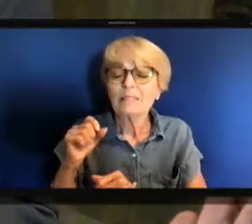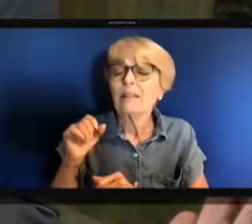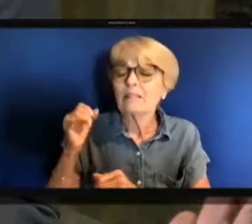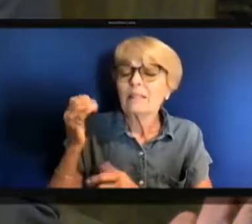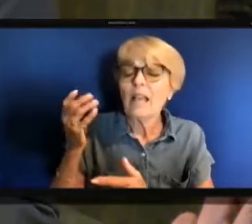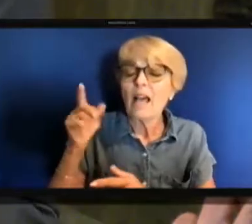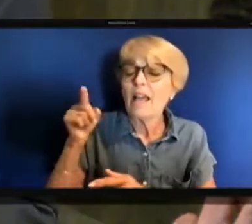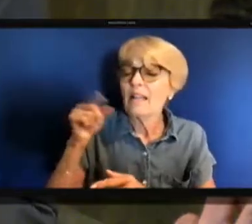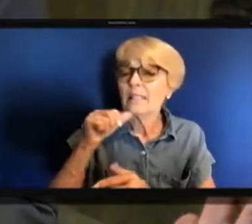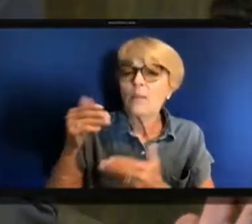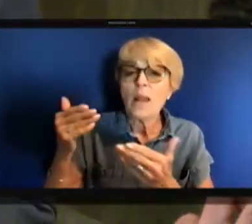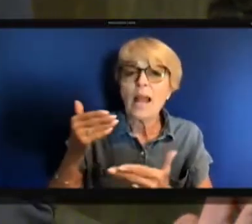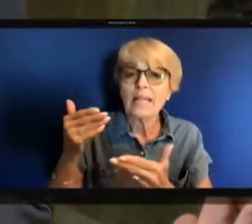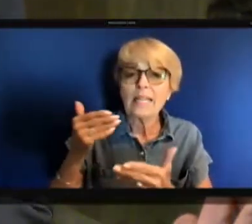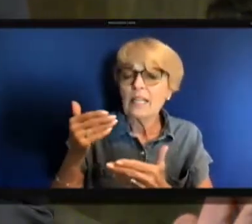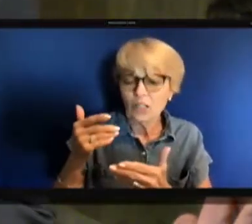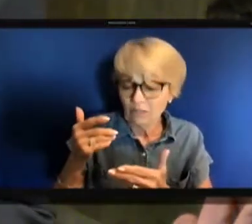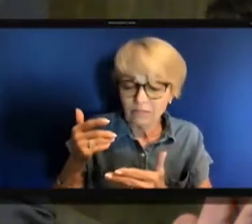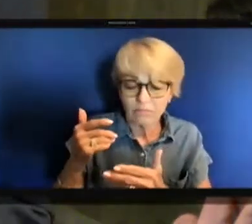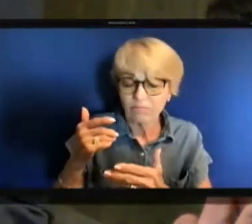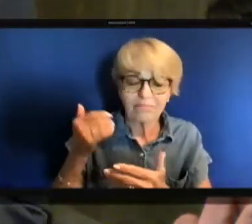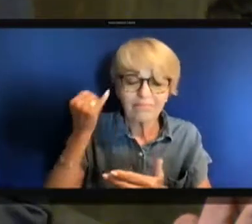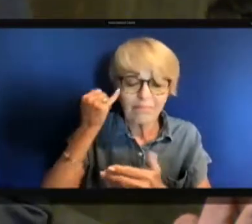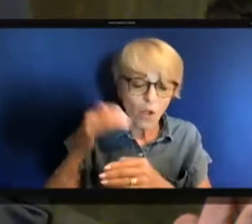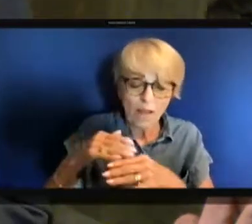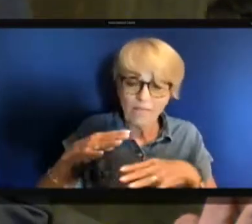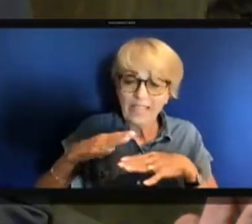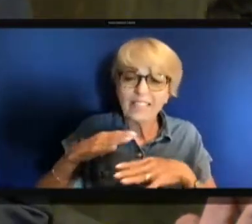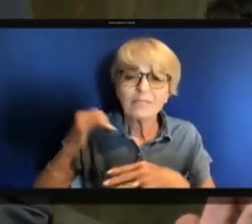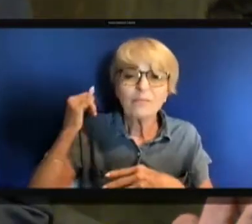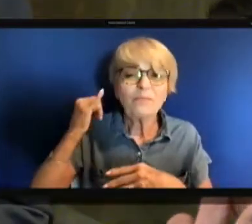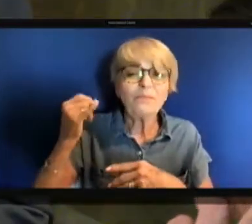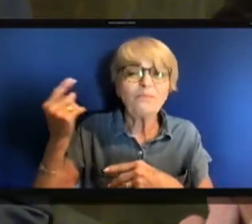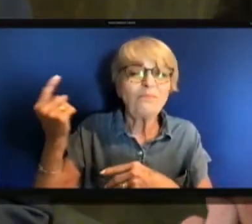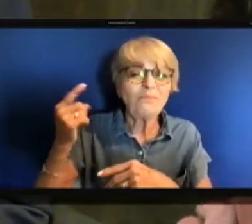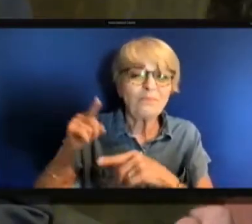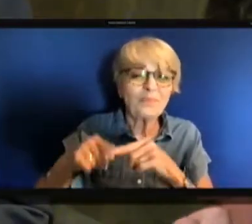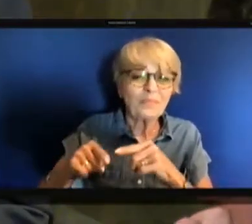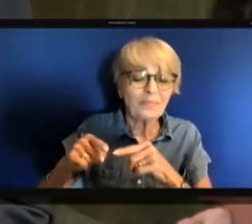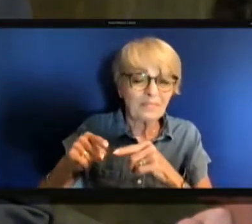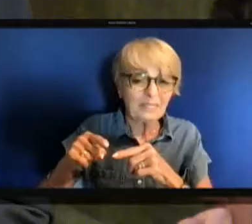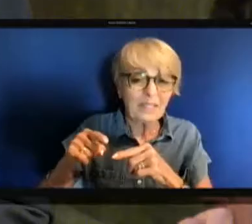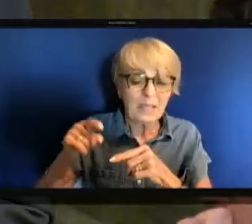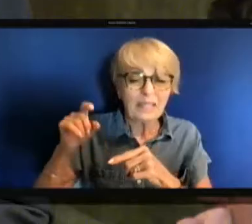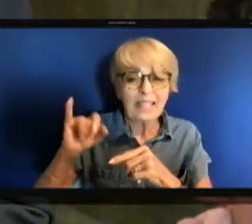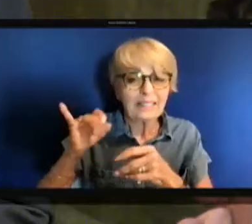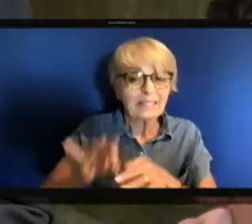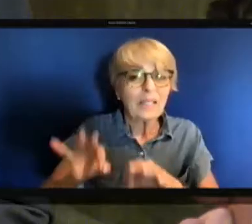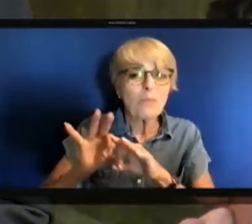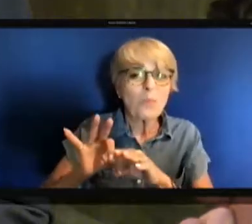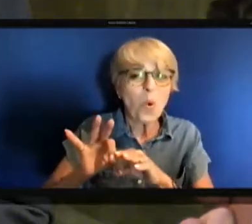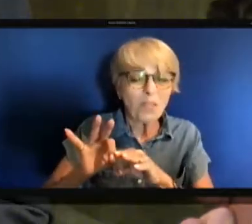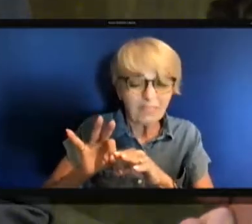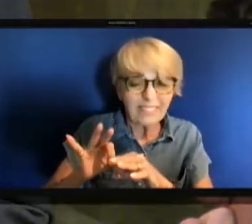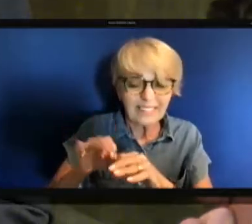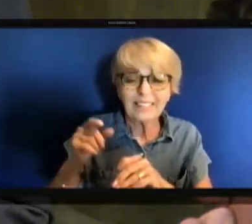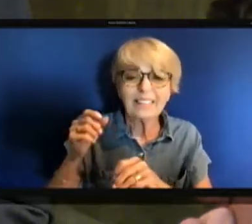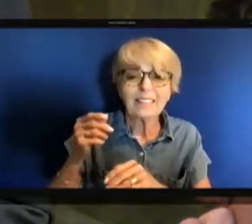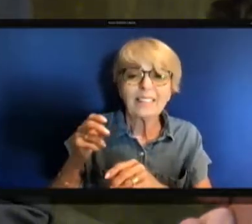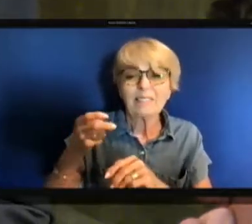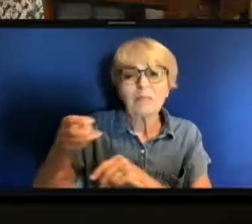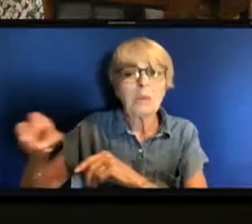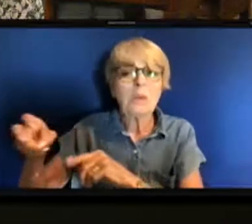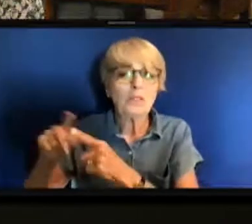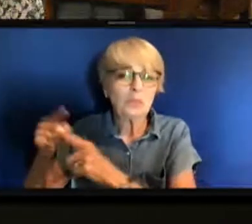up to JP Okay. if it was something that couldn't wait. But they're usually not that urgent. So.